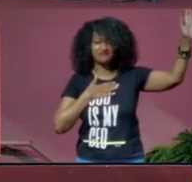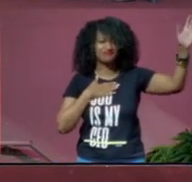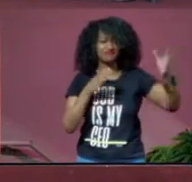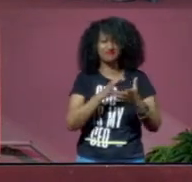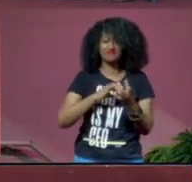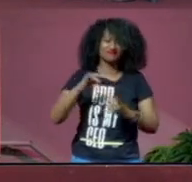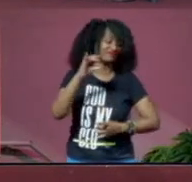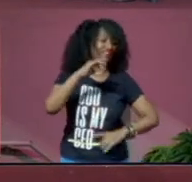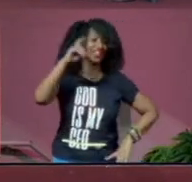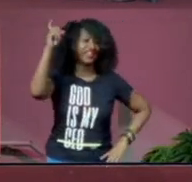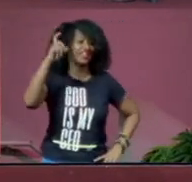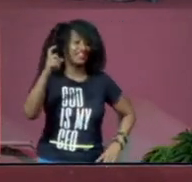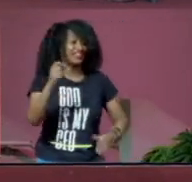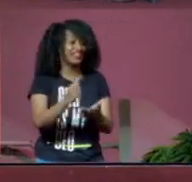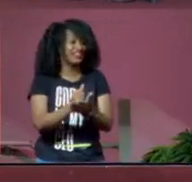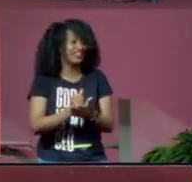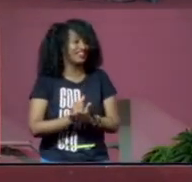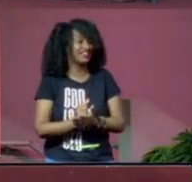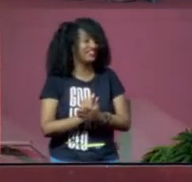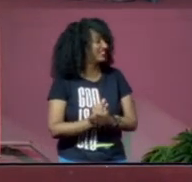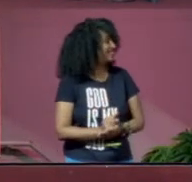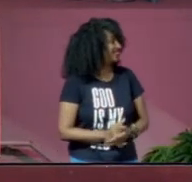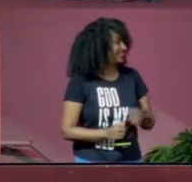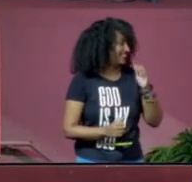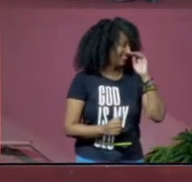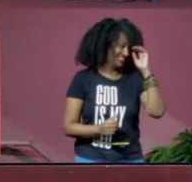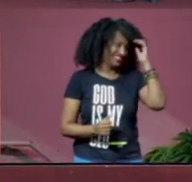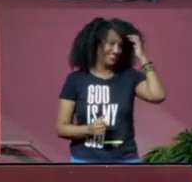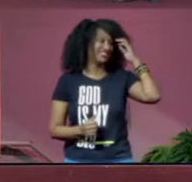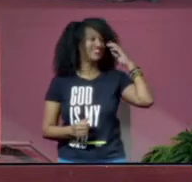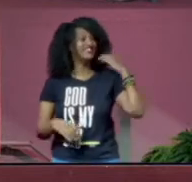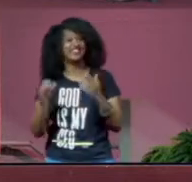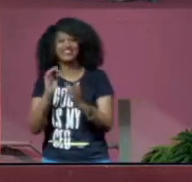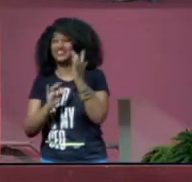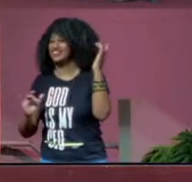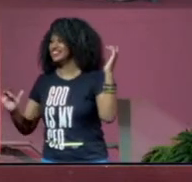soul. I need your help. He's a wonder